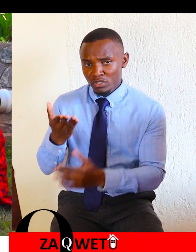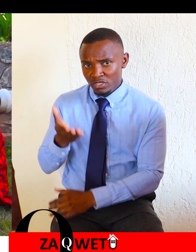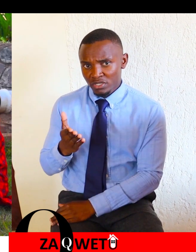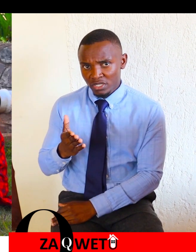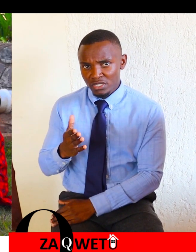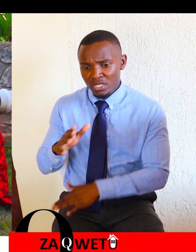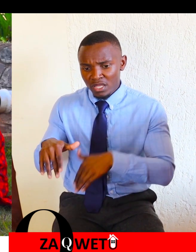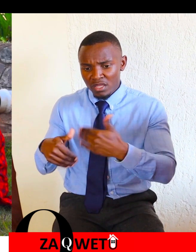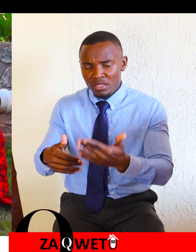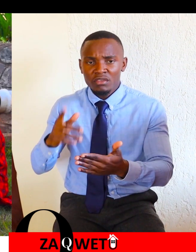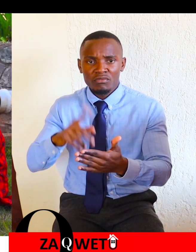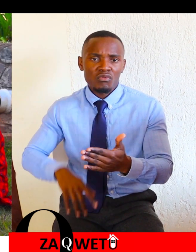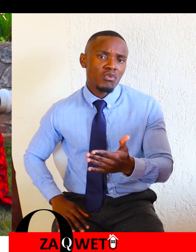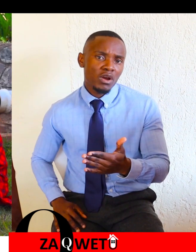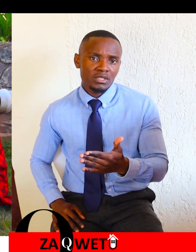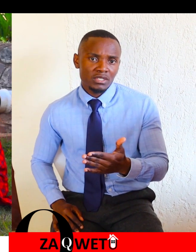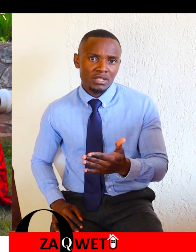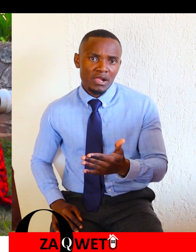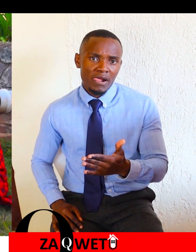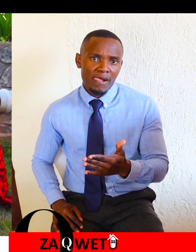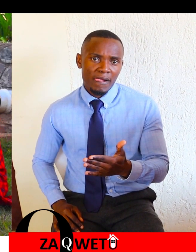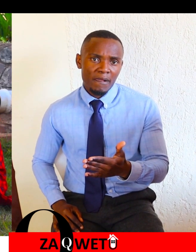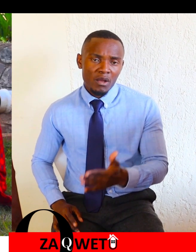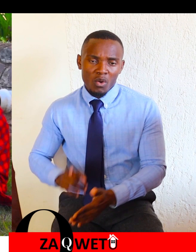Did the community give it